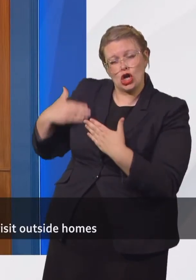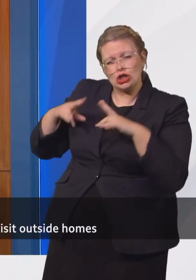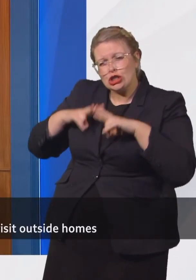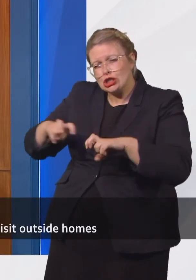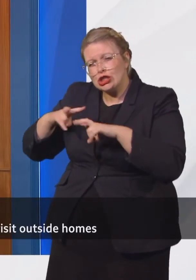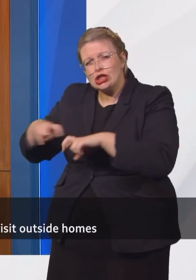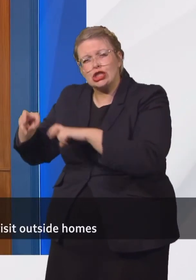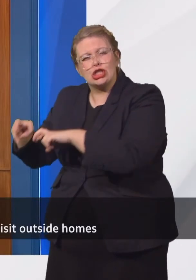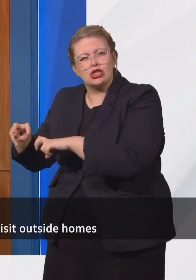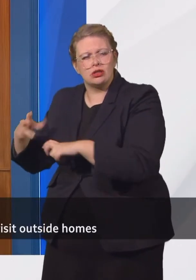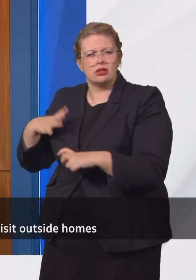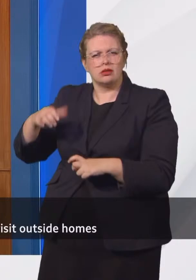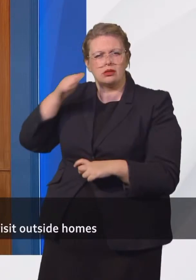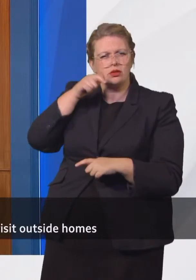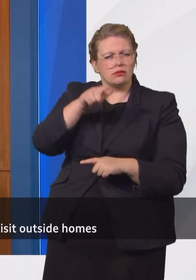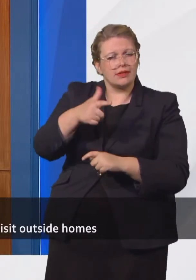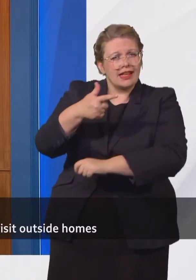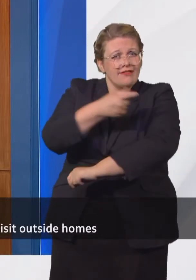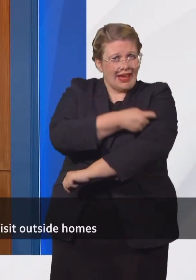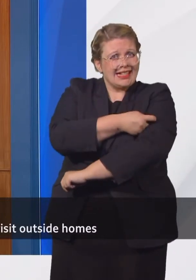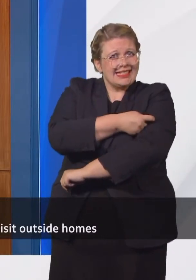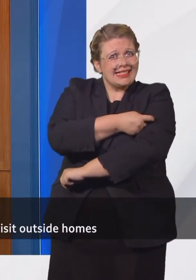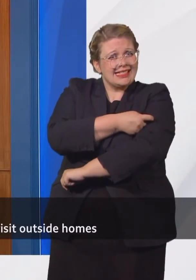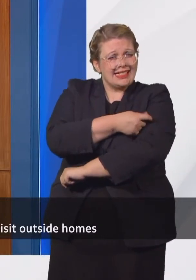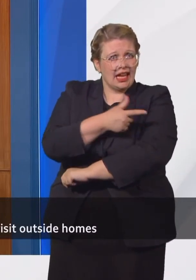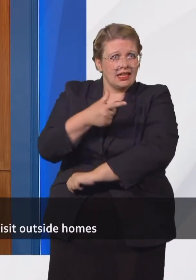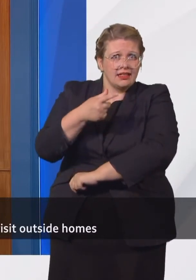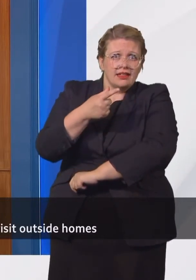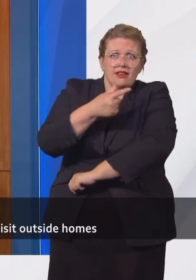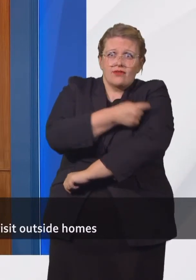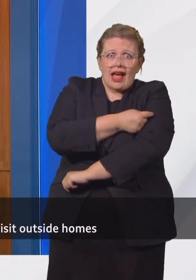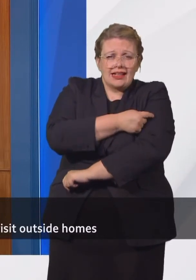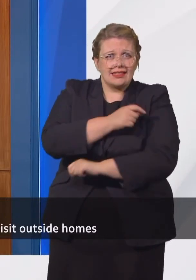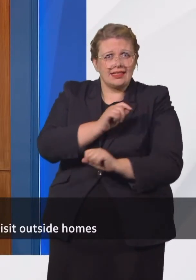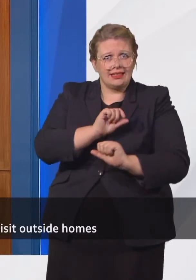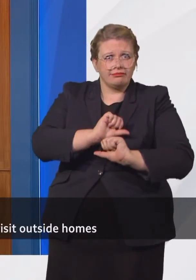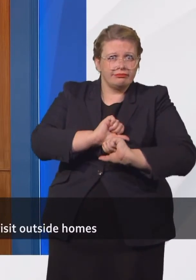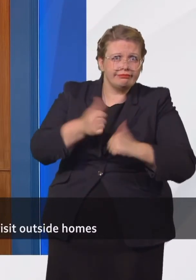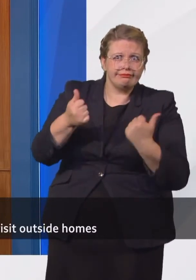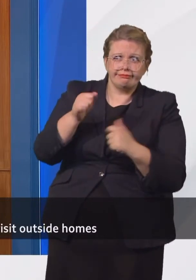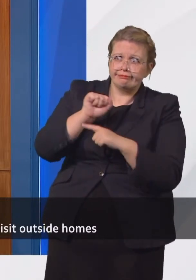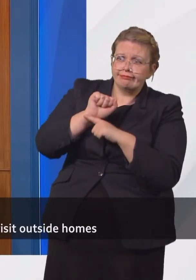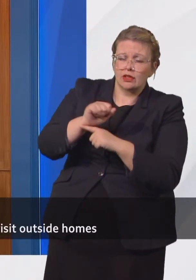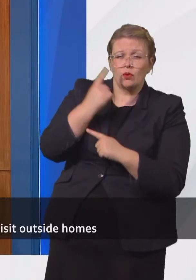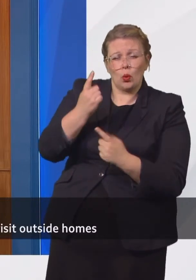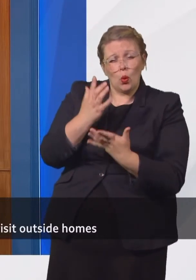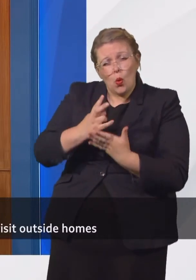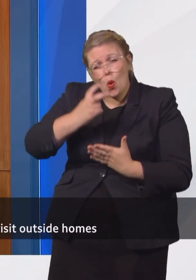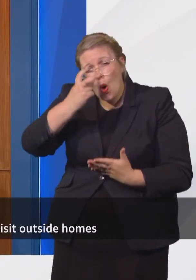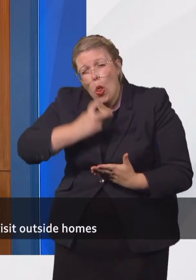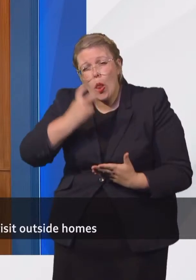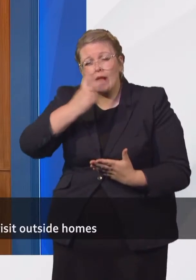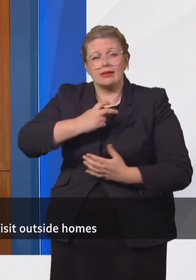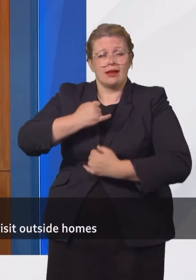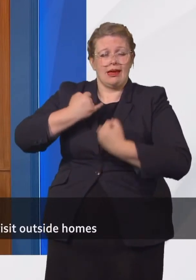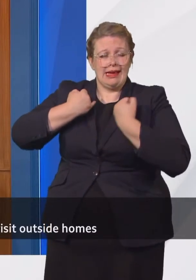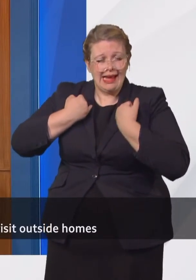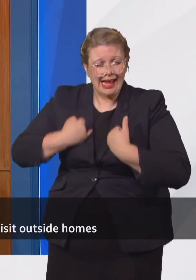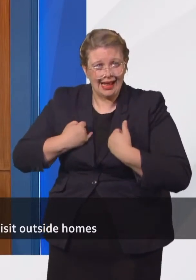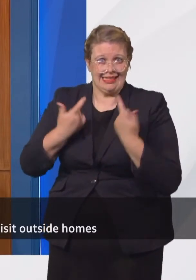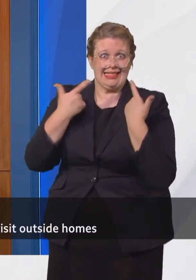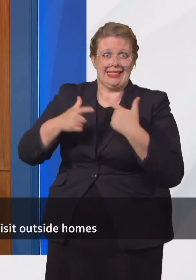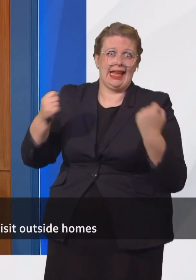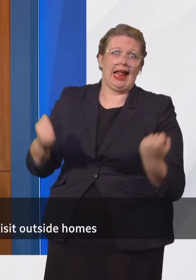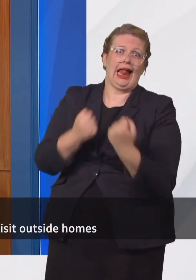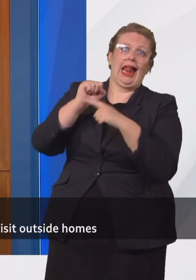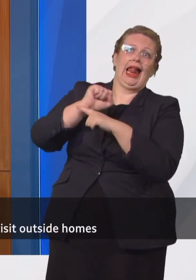whether these vaccines work as well in the extremely frail elderly as they do in the